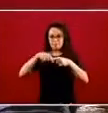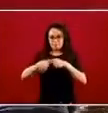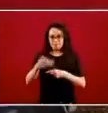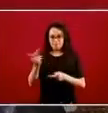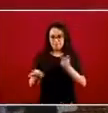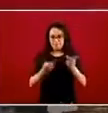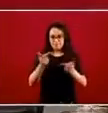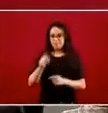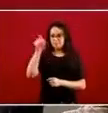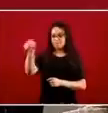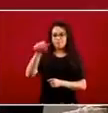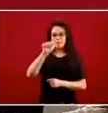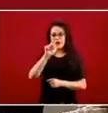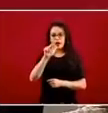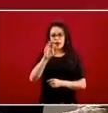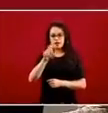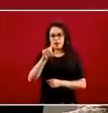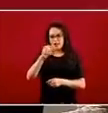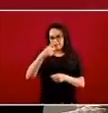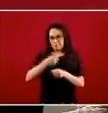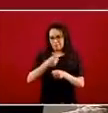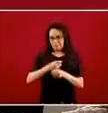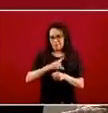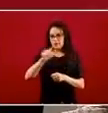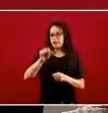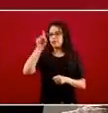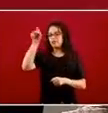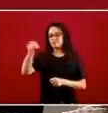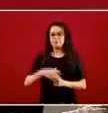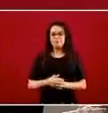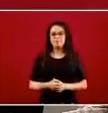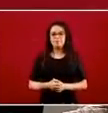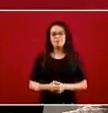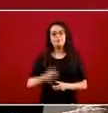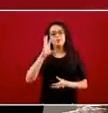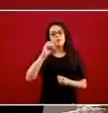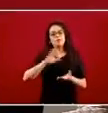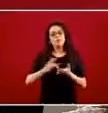put to this objective.